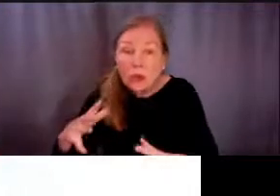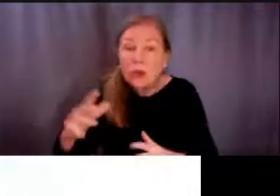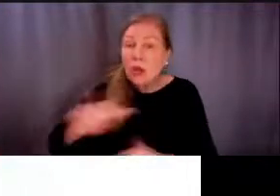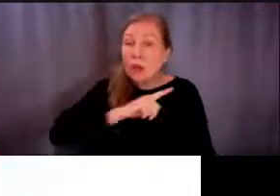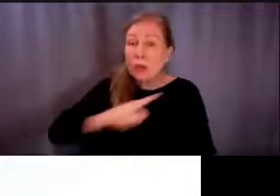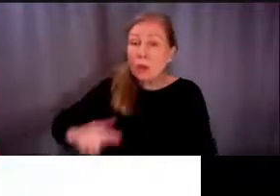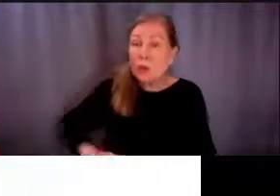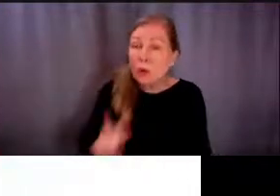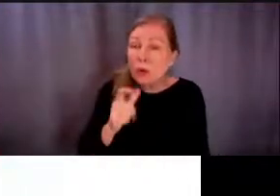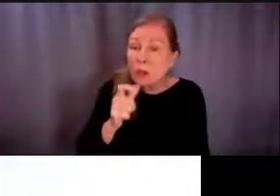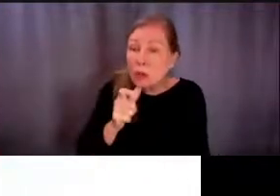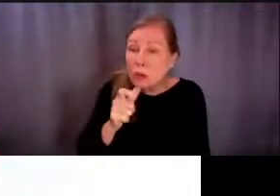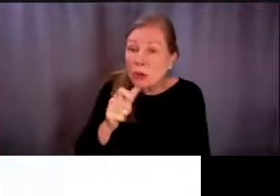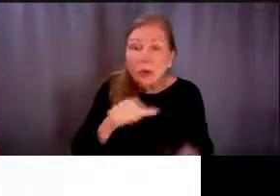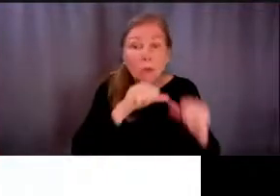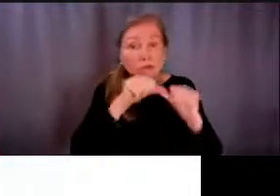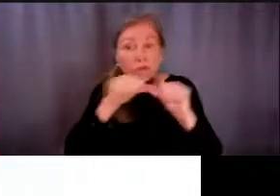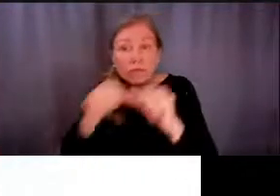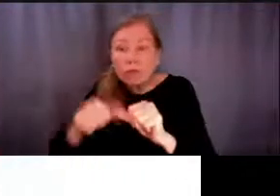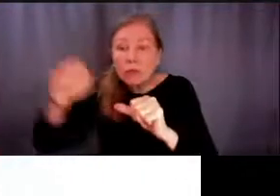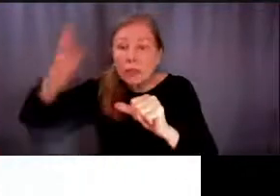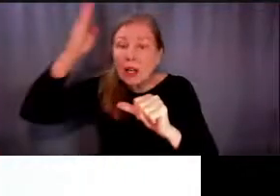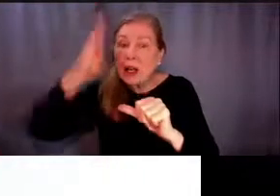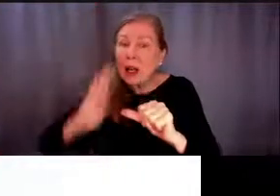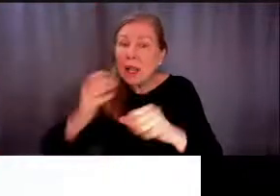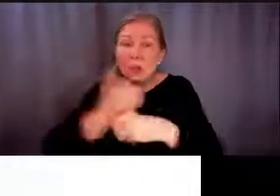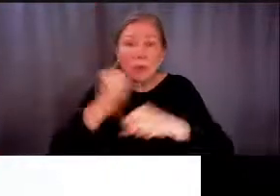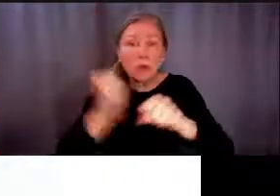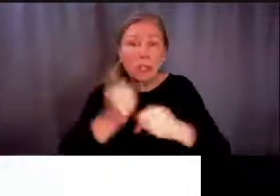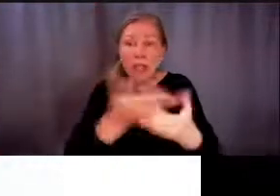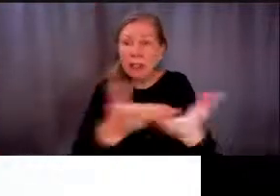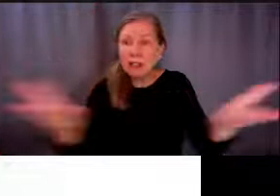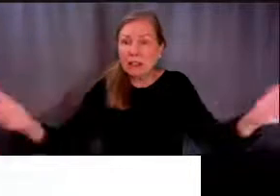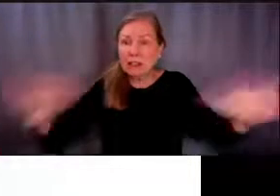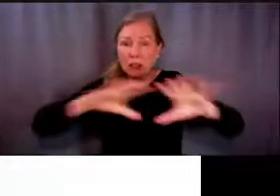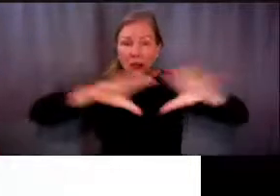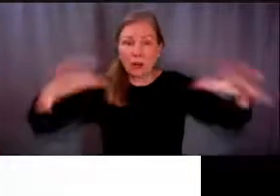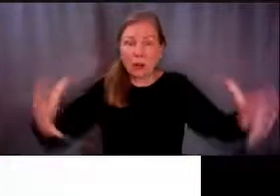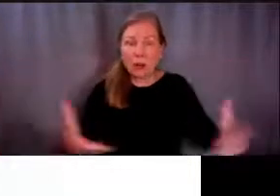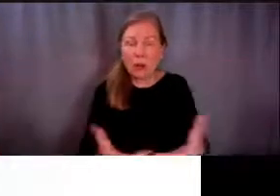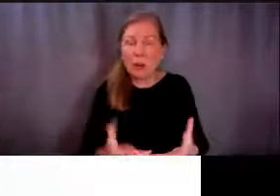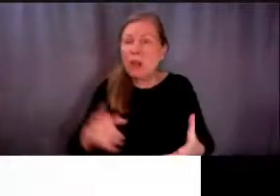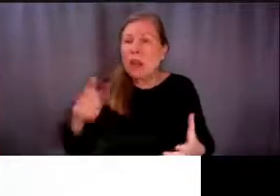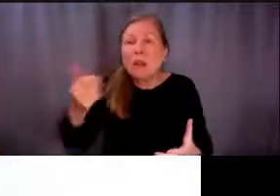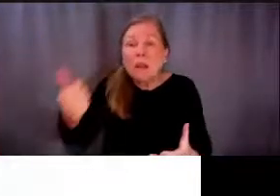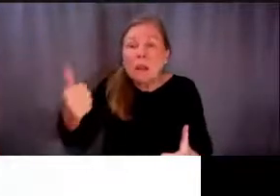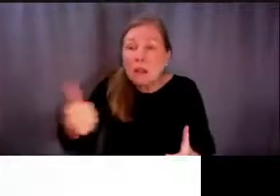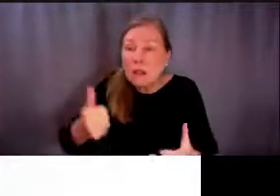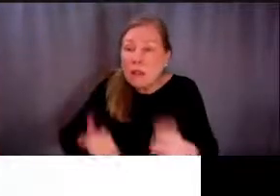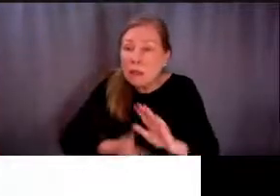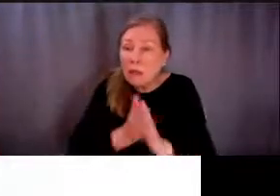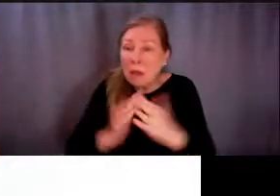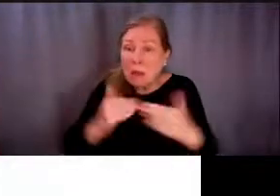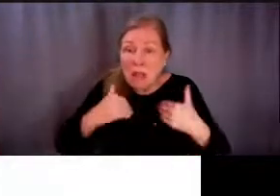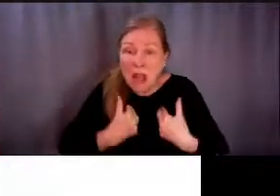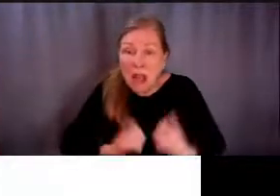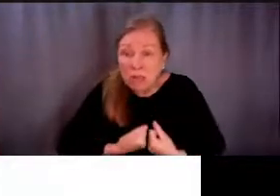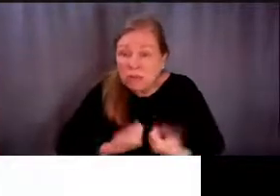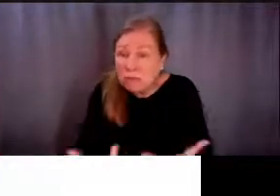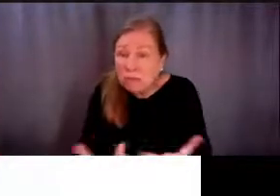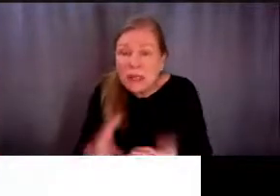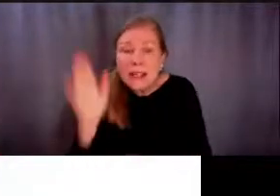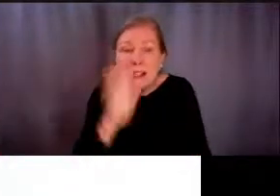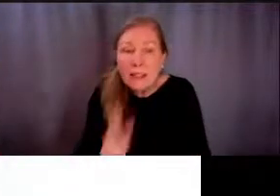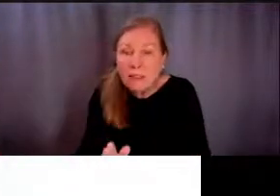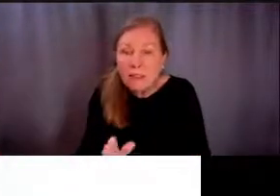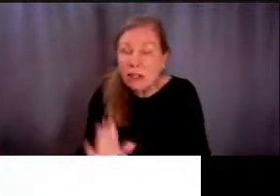God, the creator of the ends of the earth. He does not faint or grow weary. His understanding is